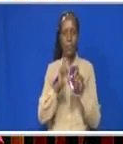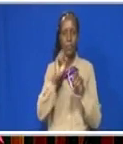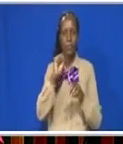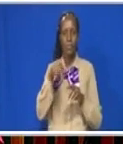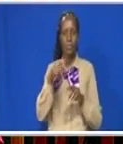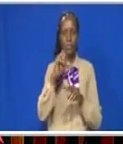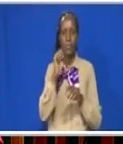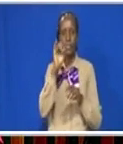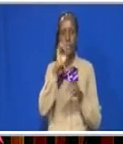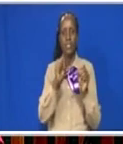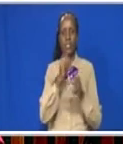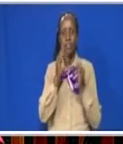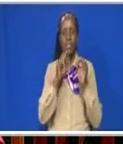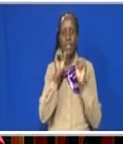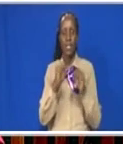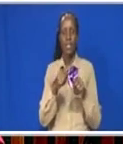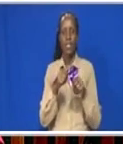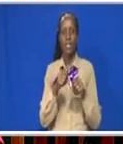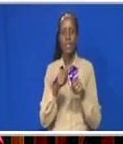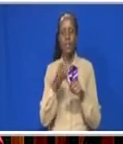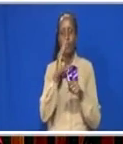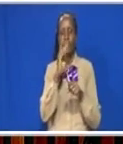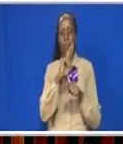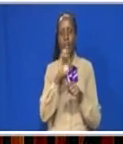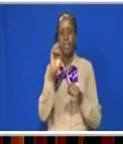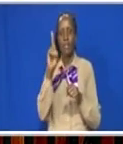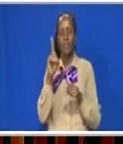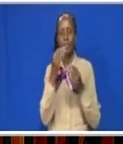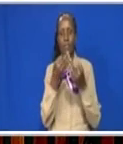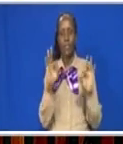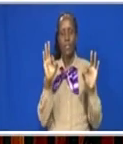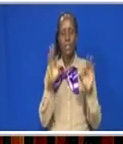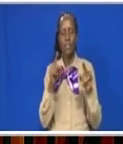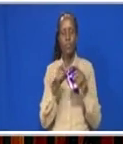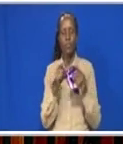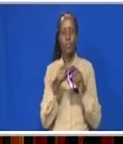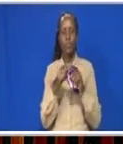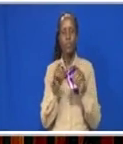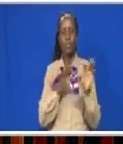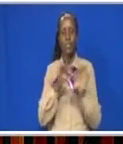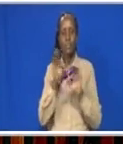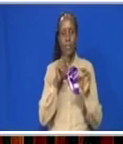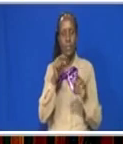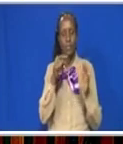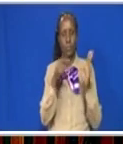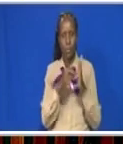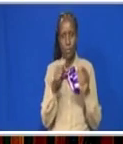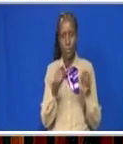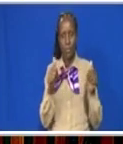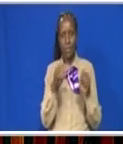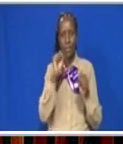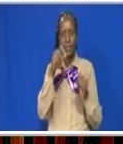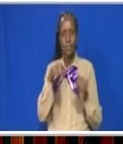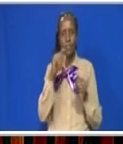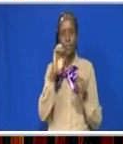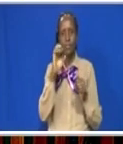freely to bring forth fertile offsprings. To expound on that, species share